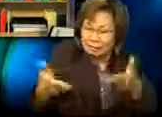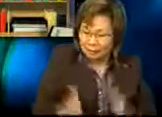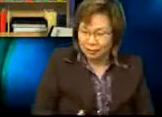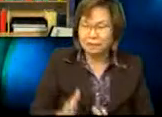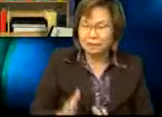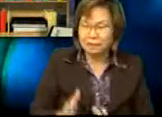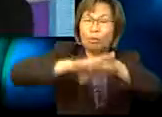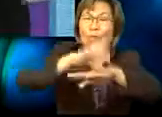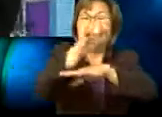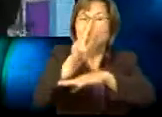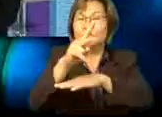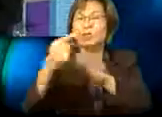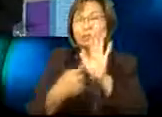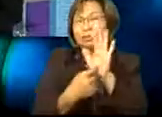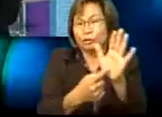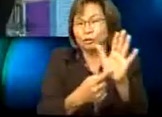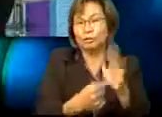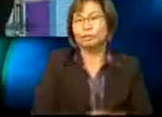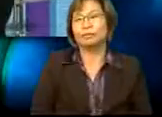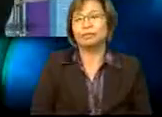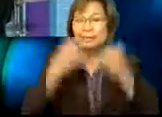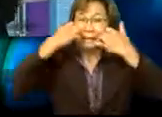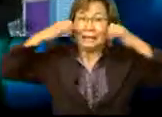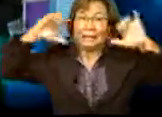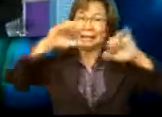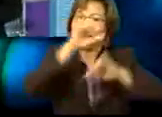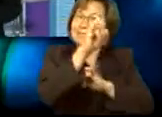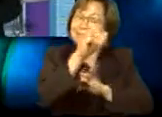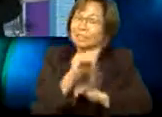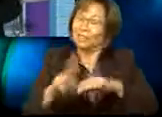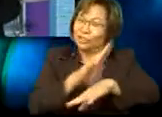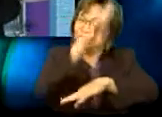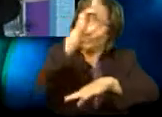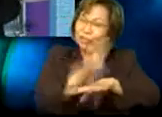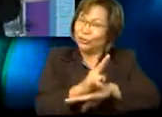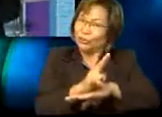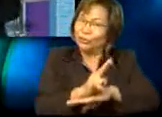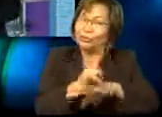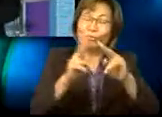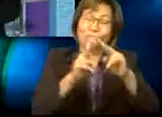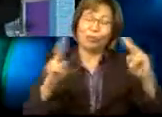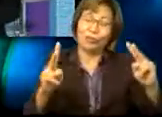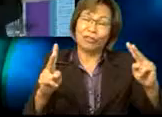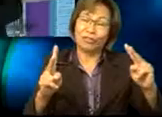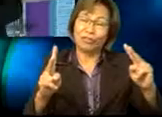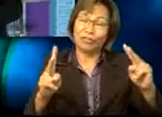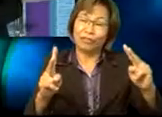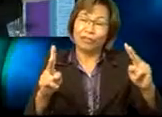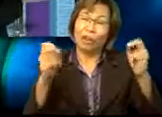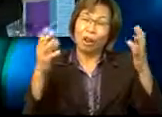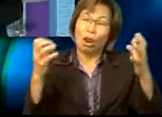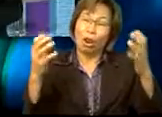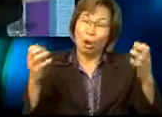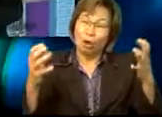shows. Excellent, Siti. You have used very, a lot of, and